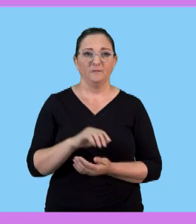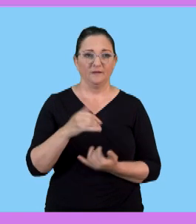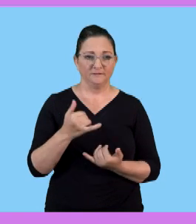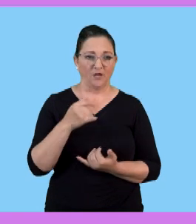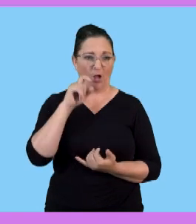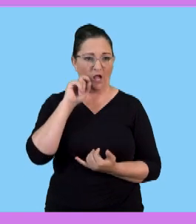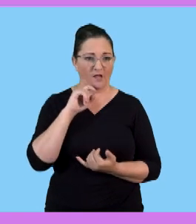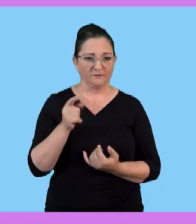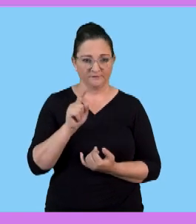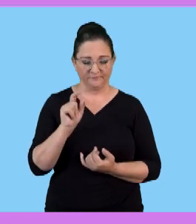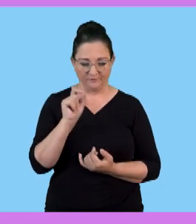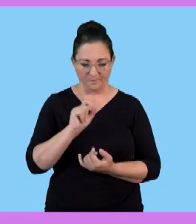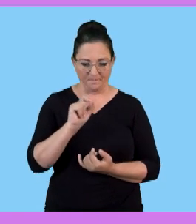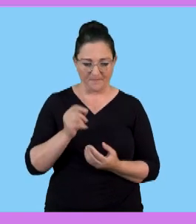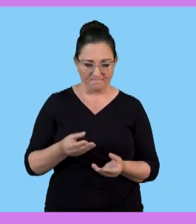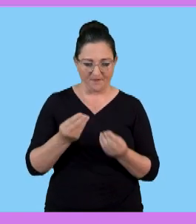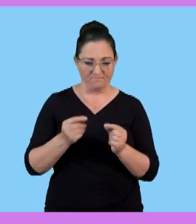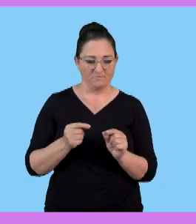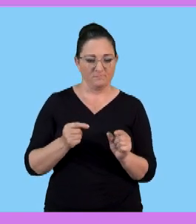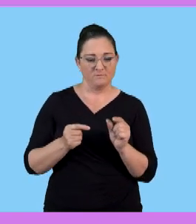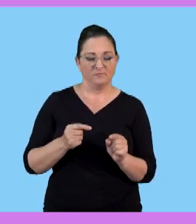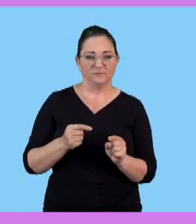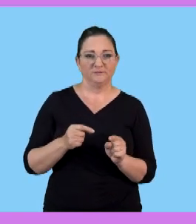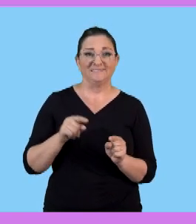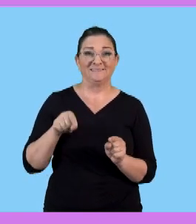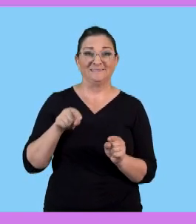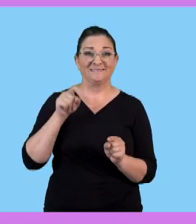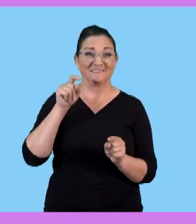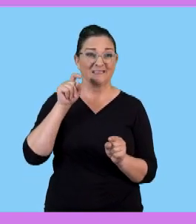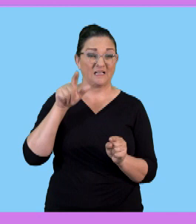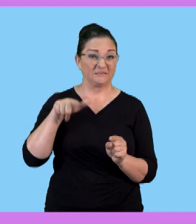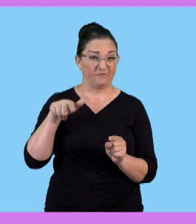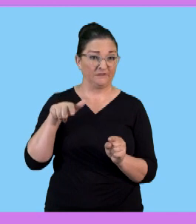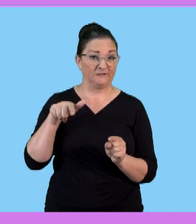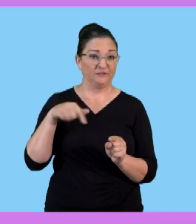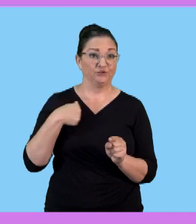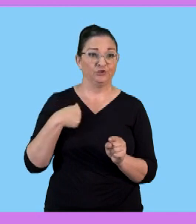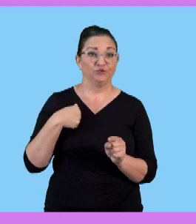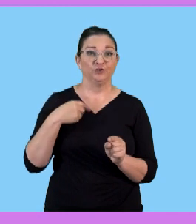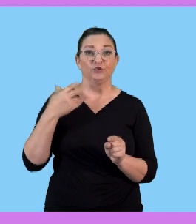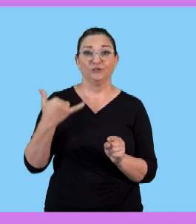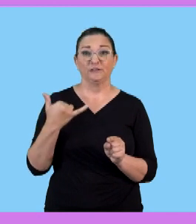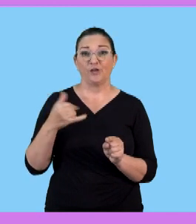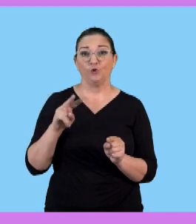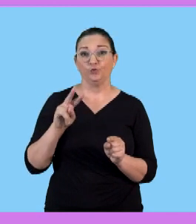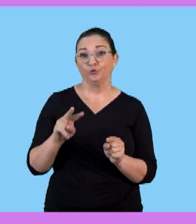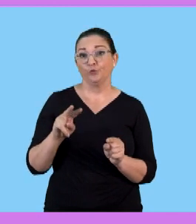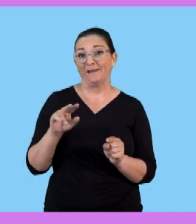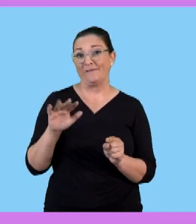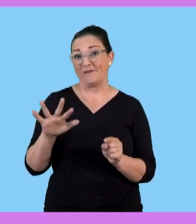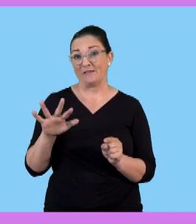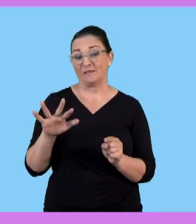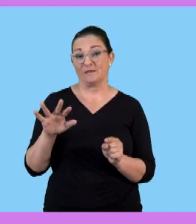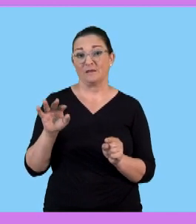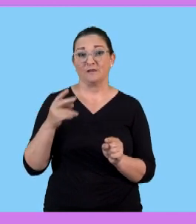Step one, let's find the age that is 17 years old. We are saying that the 17-year-old is in the 25th percentile,